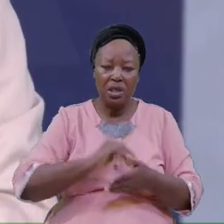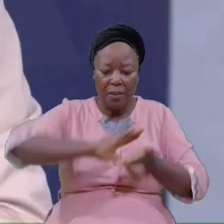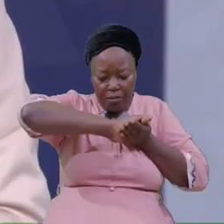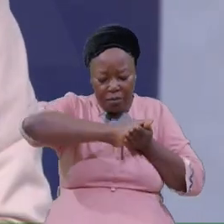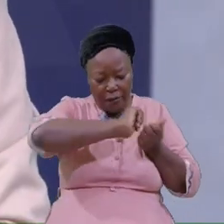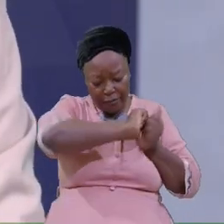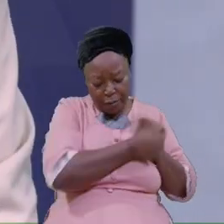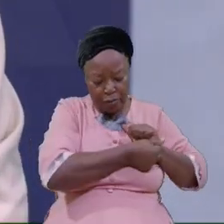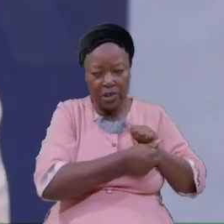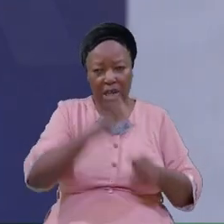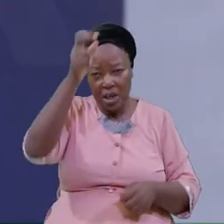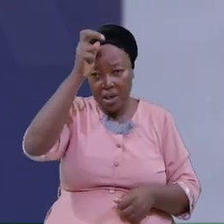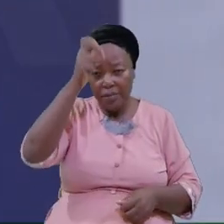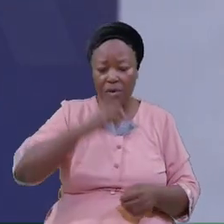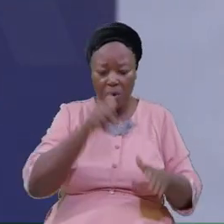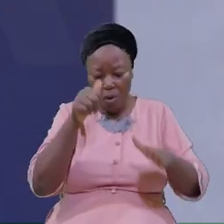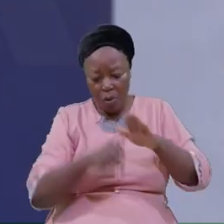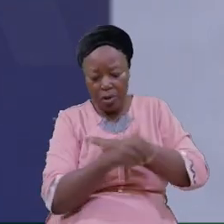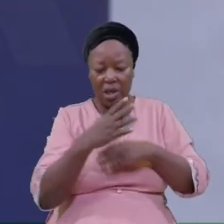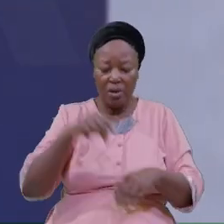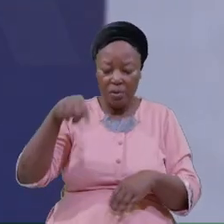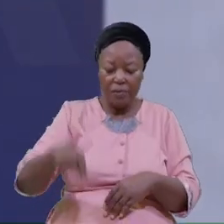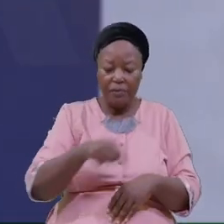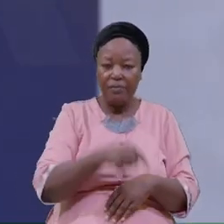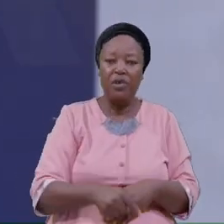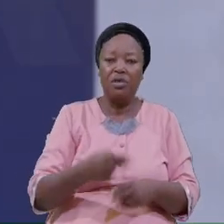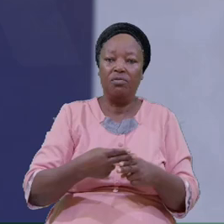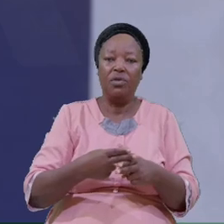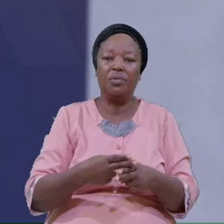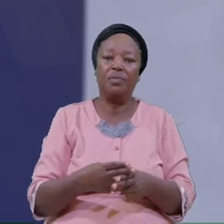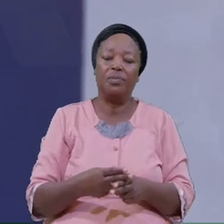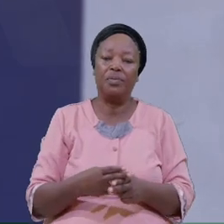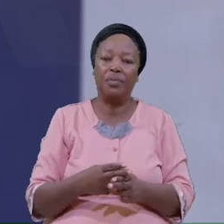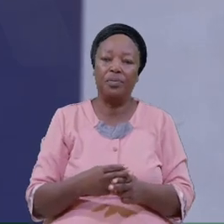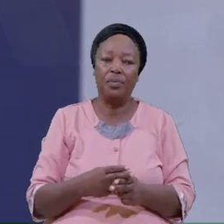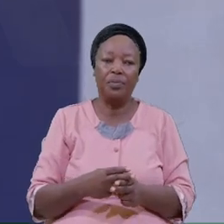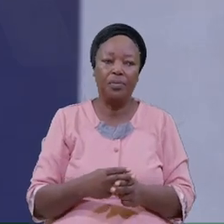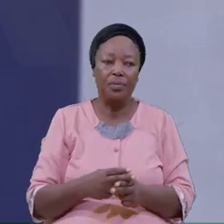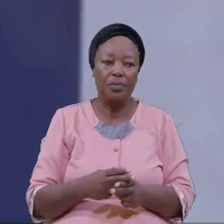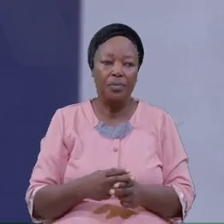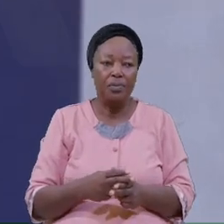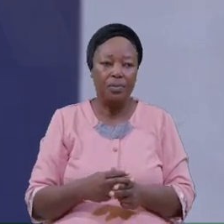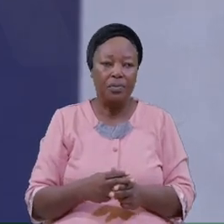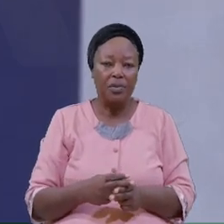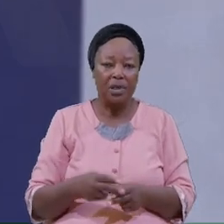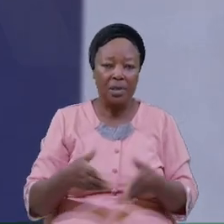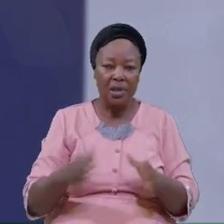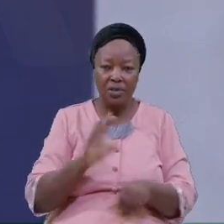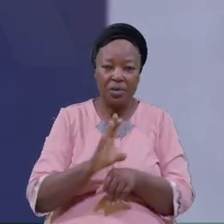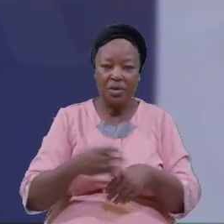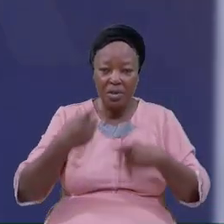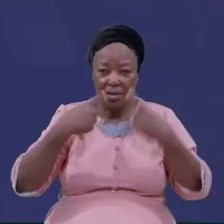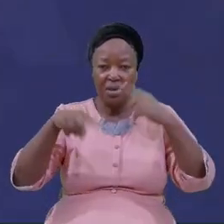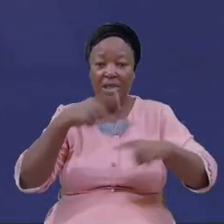your feet shortly. Et Romains 16, 20 nous dit, et le Dieu de paix écrasera bientôt Satan sous vos pieds. J'entends votre